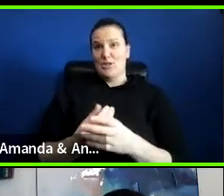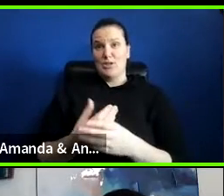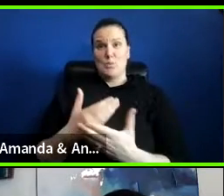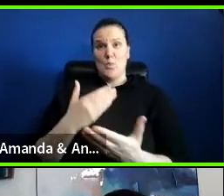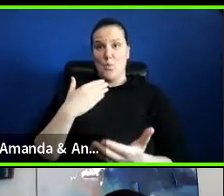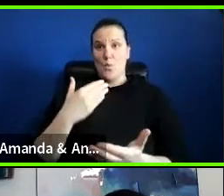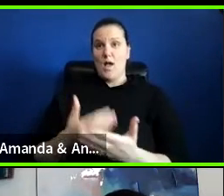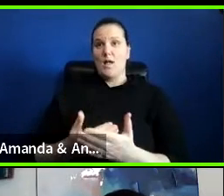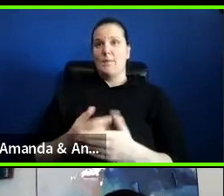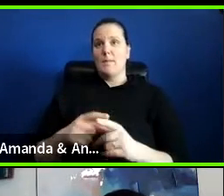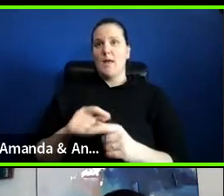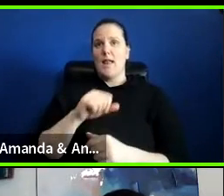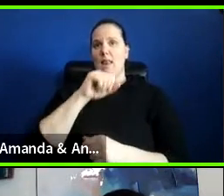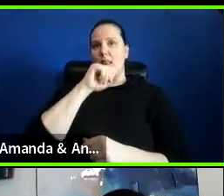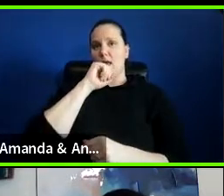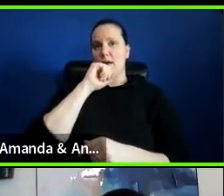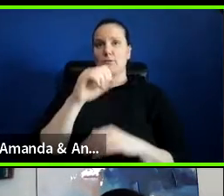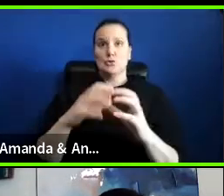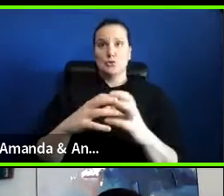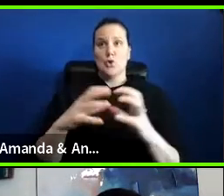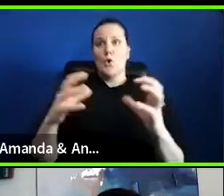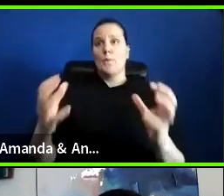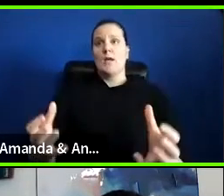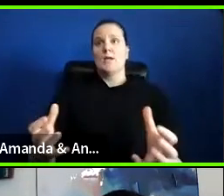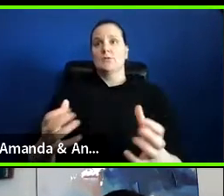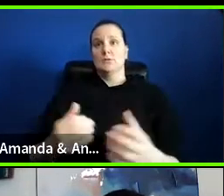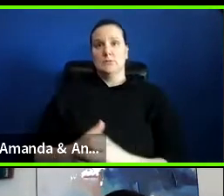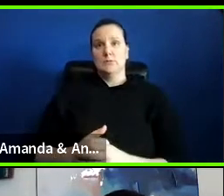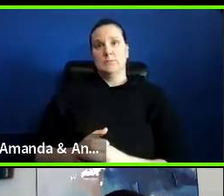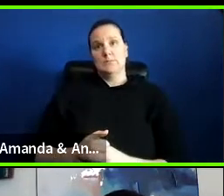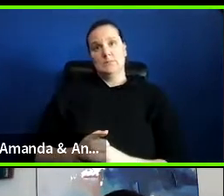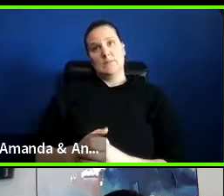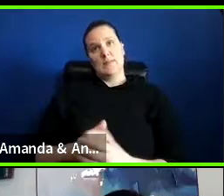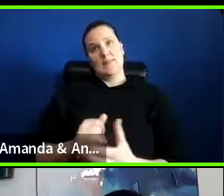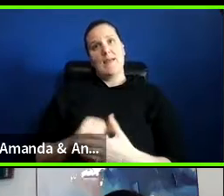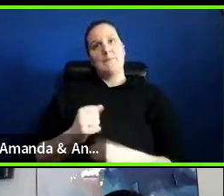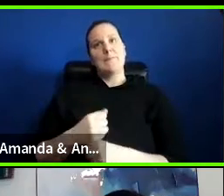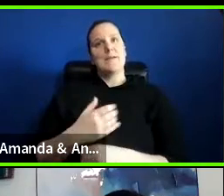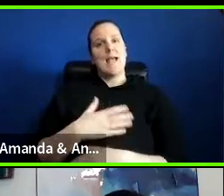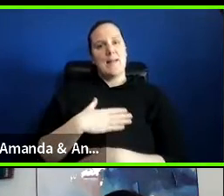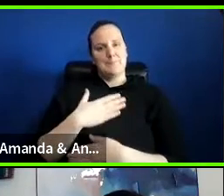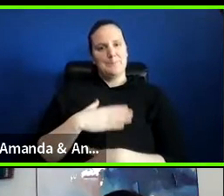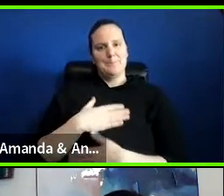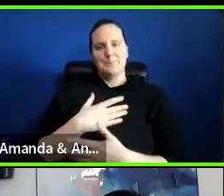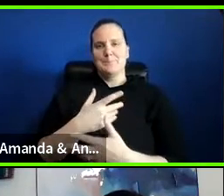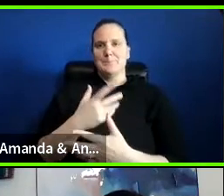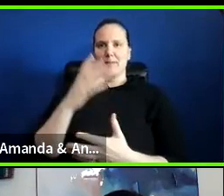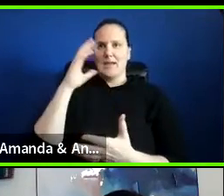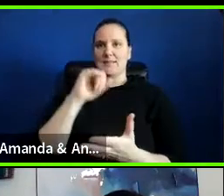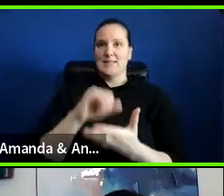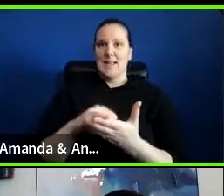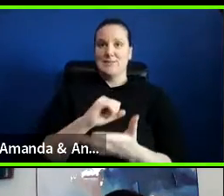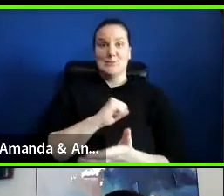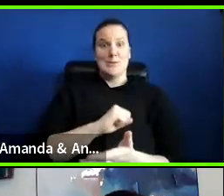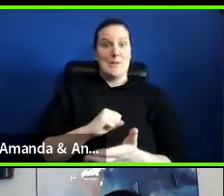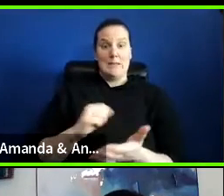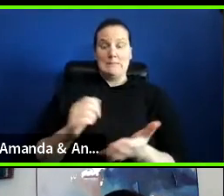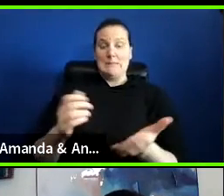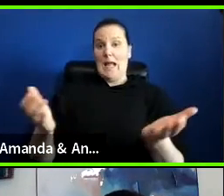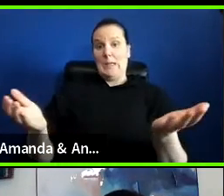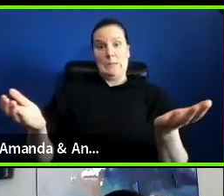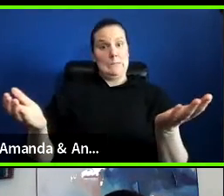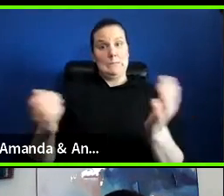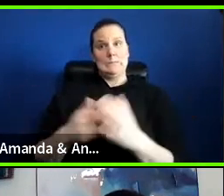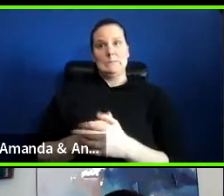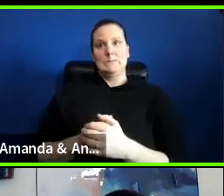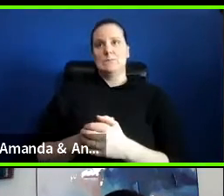well, but I love it so much. so it makes me really happy, and I guess that's a superpower. I don't know. And